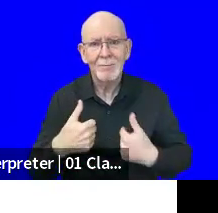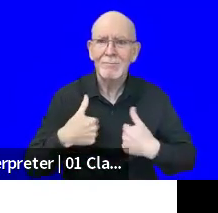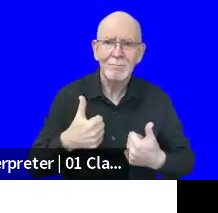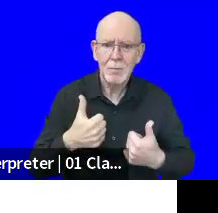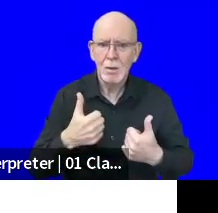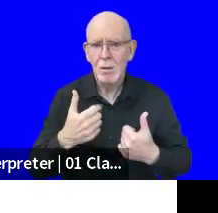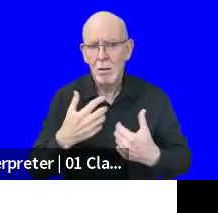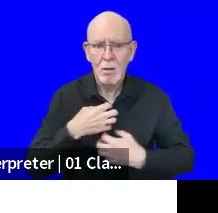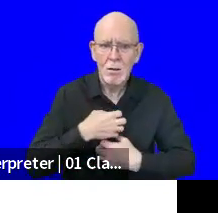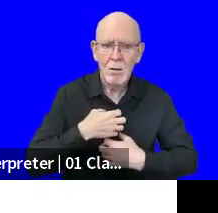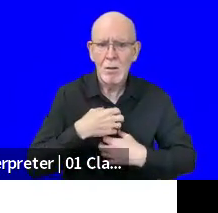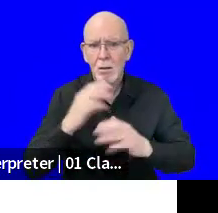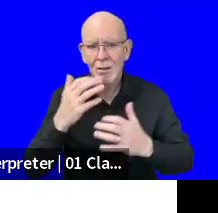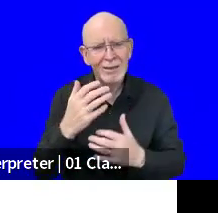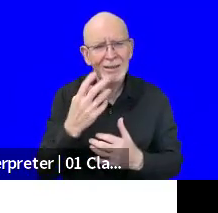are not covered.